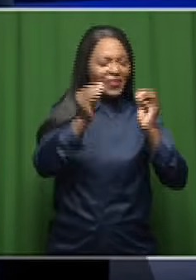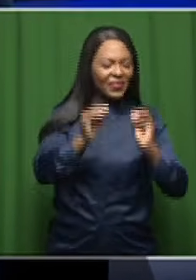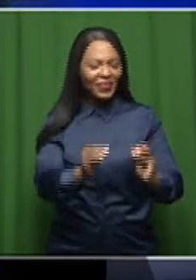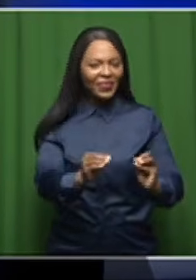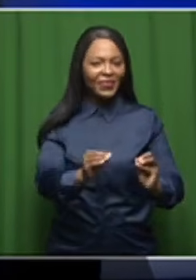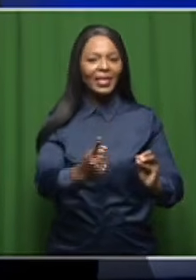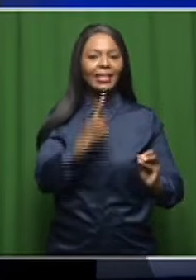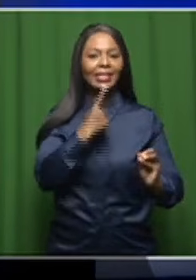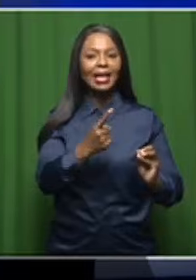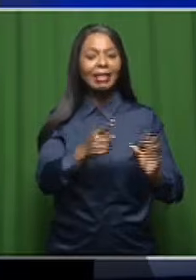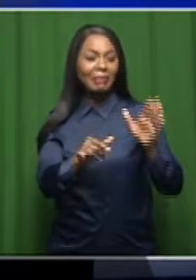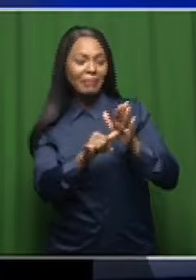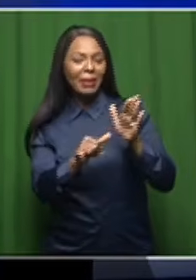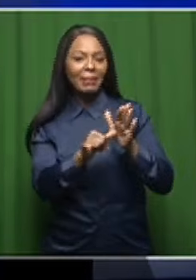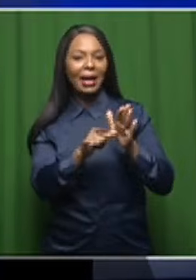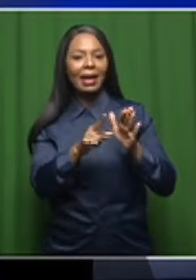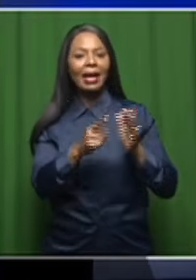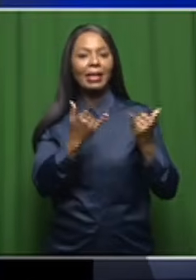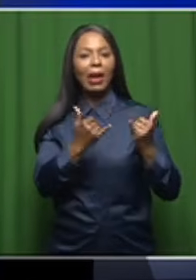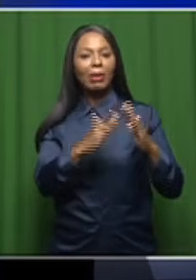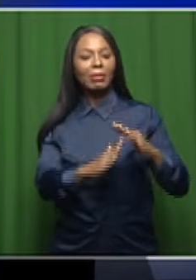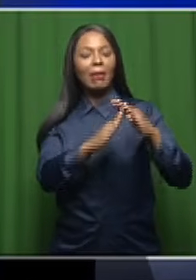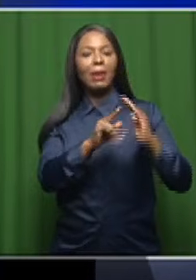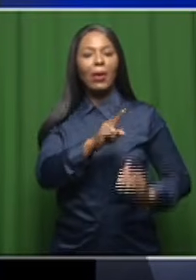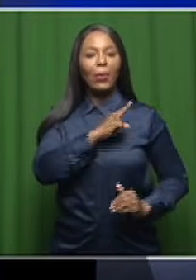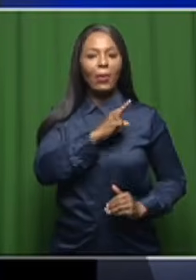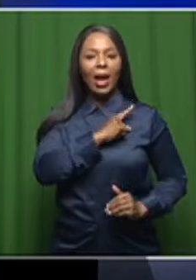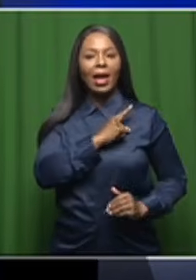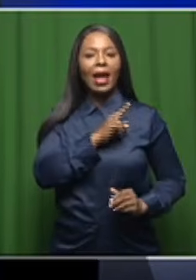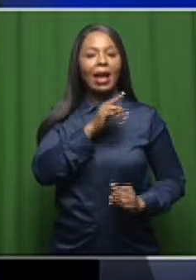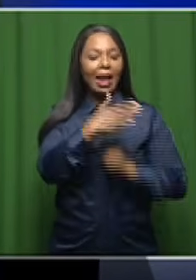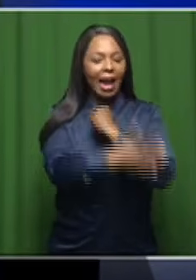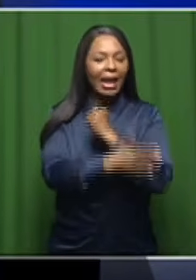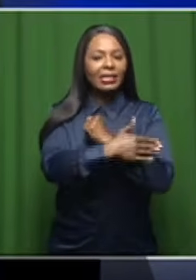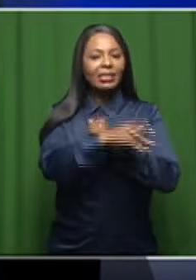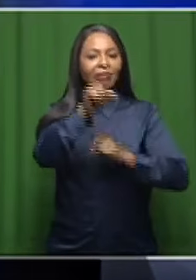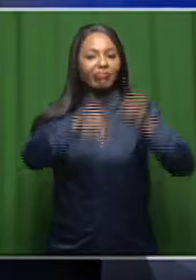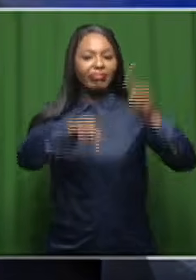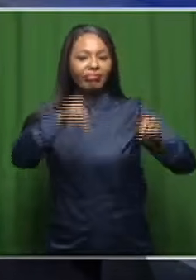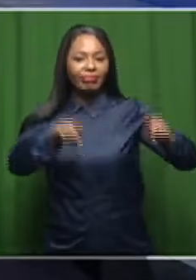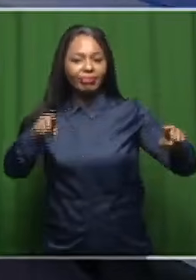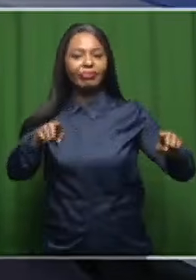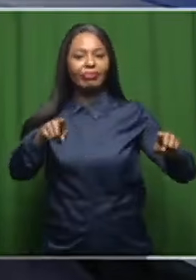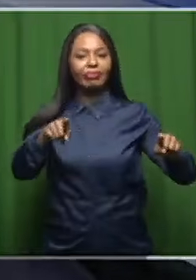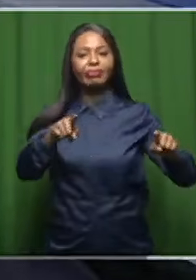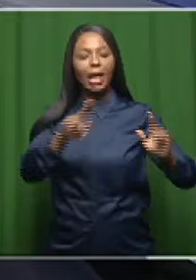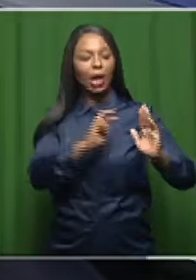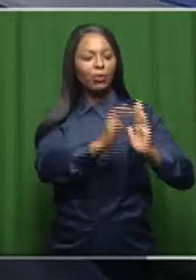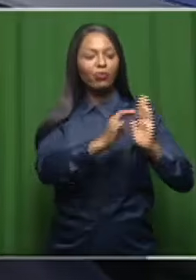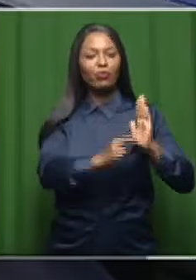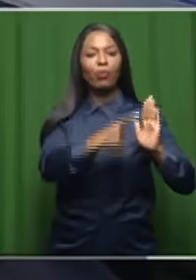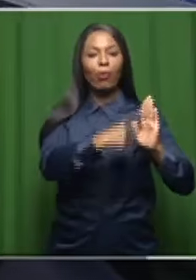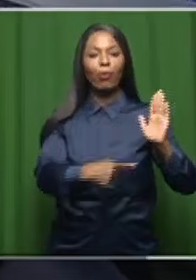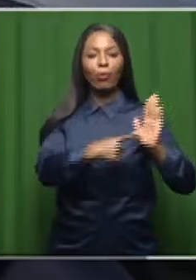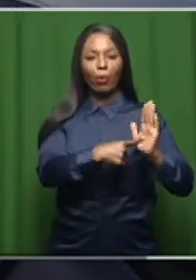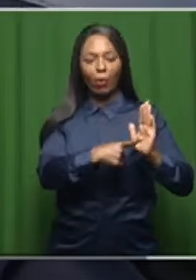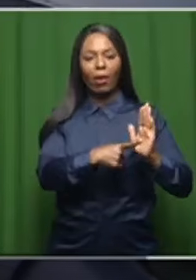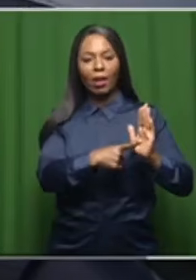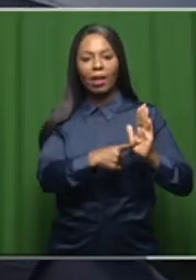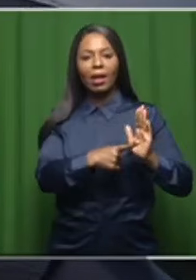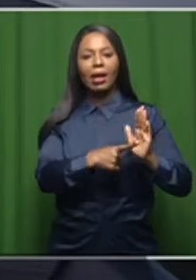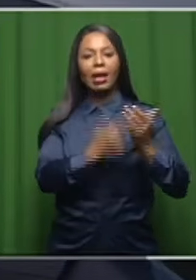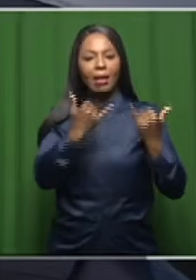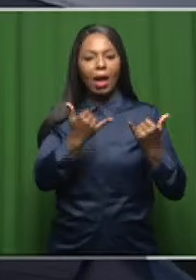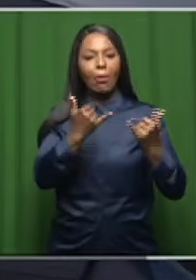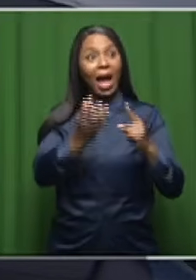because obviously it will vary from country to country. Oh, absolutely, yeah. But then one most important thing, and I think what we want to achieve out of this